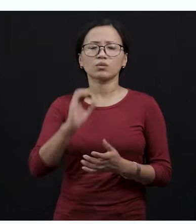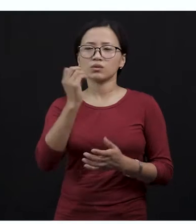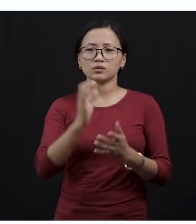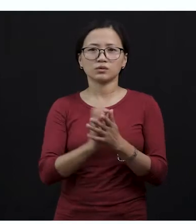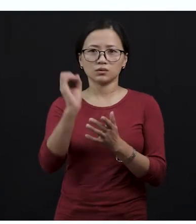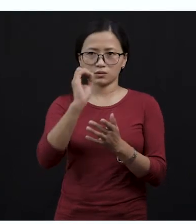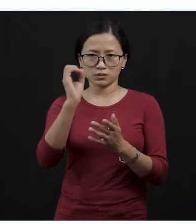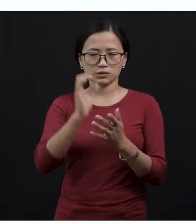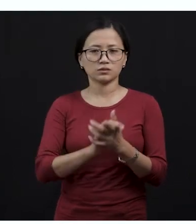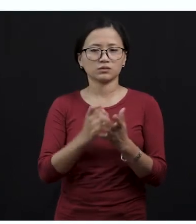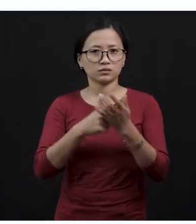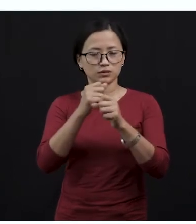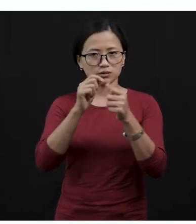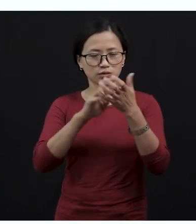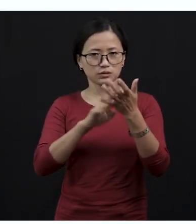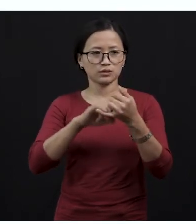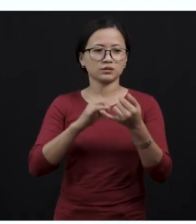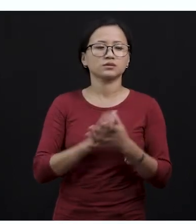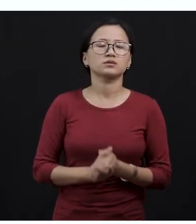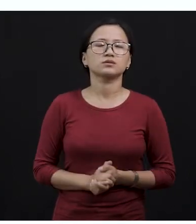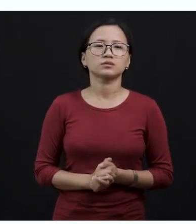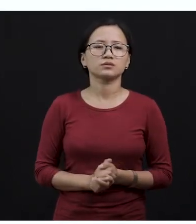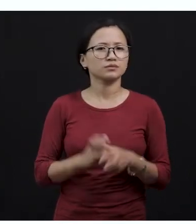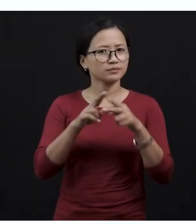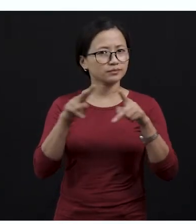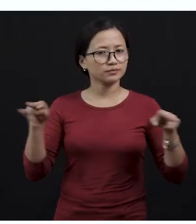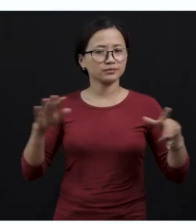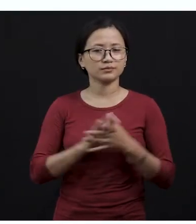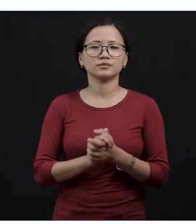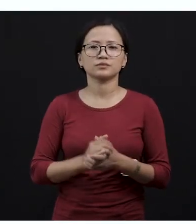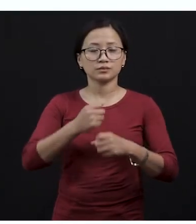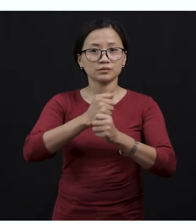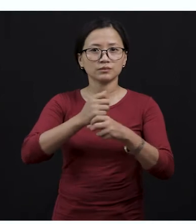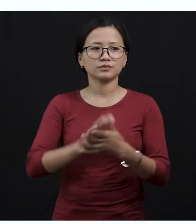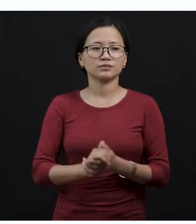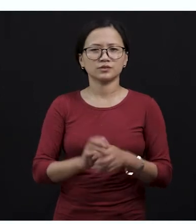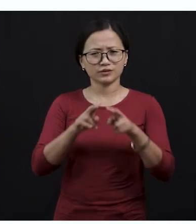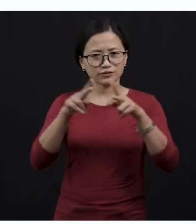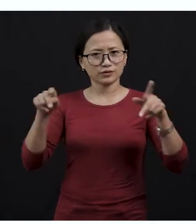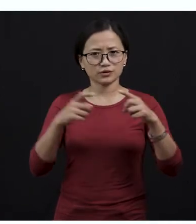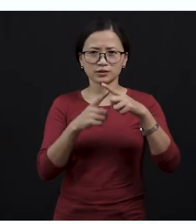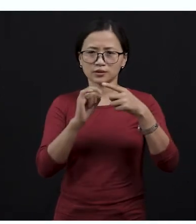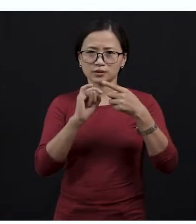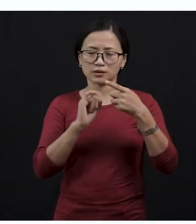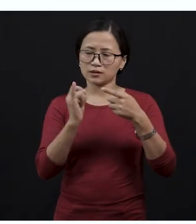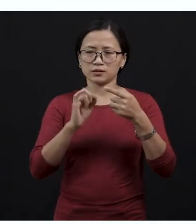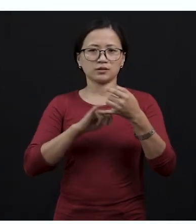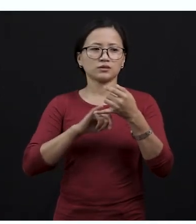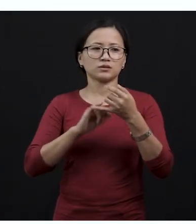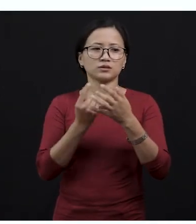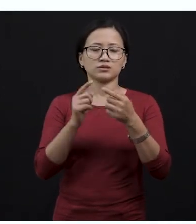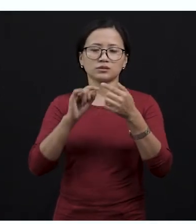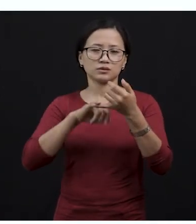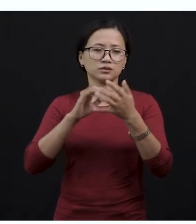it? So different organs are made up of different tissues, and these tissues are made up